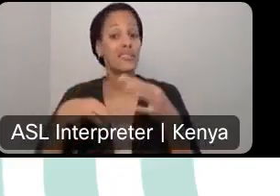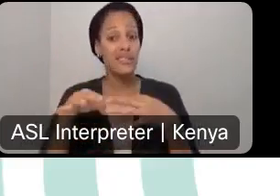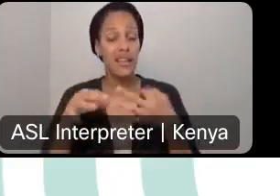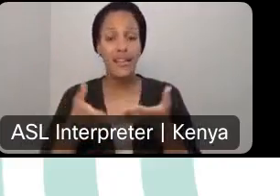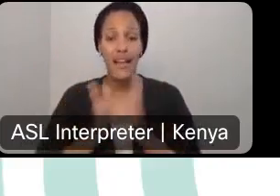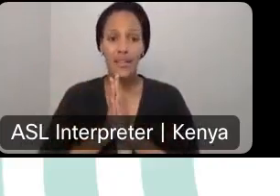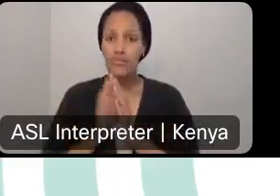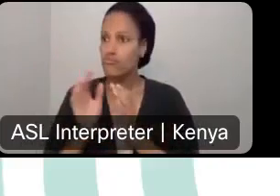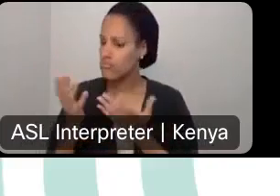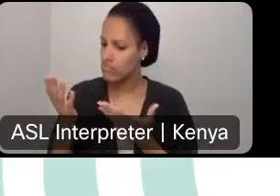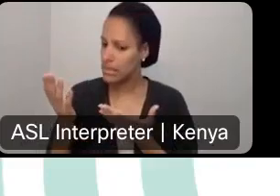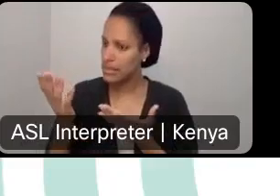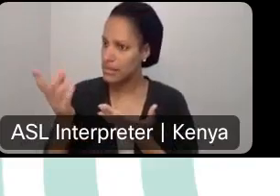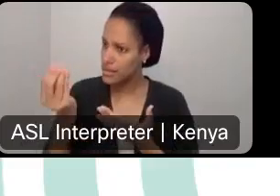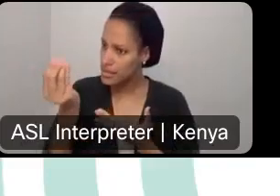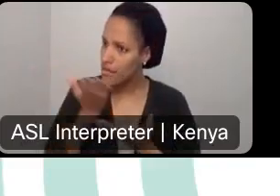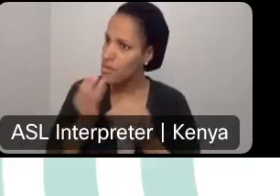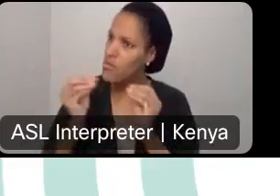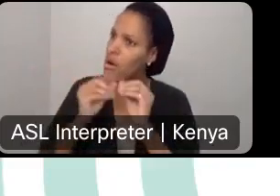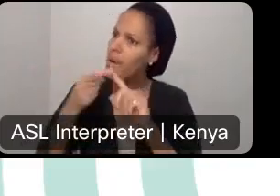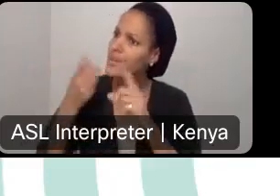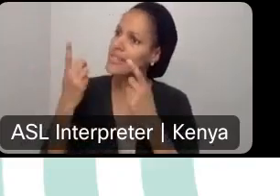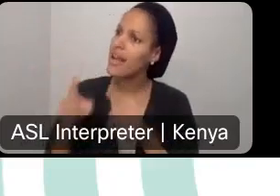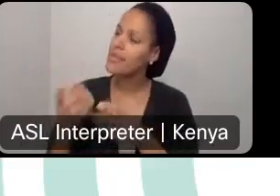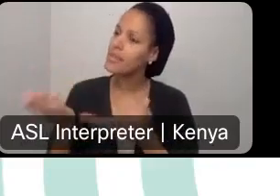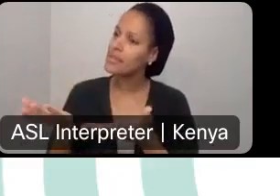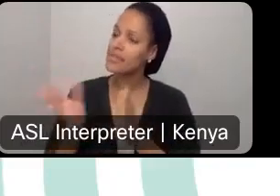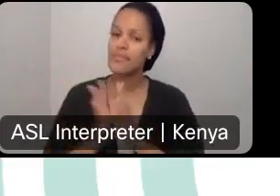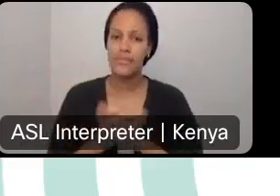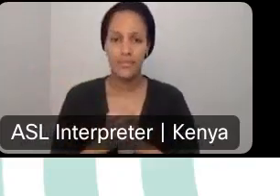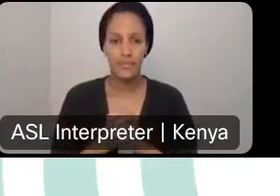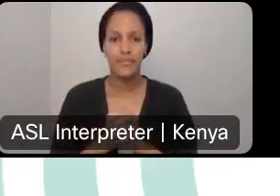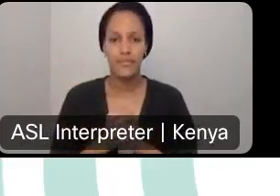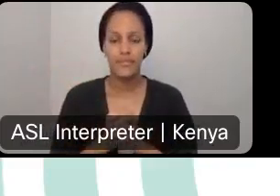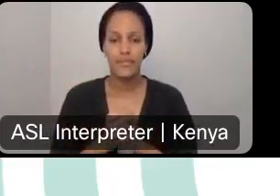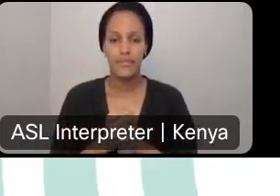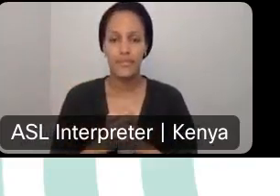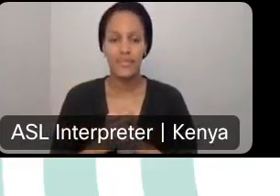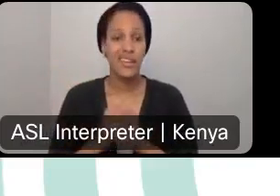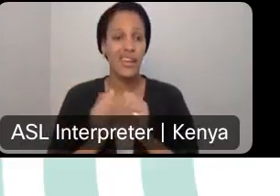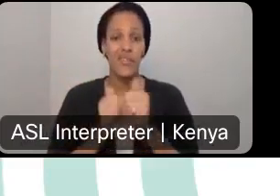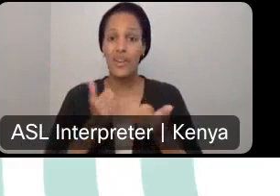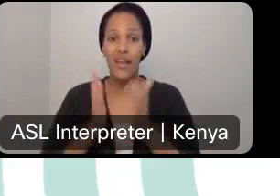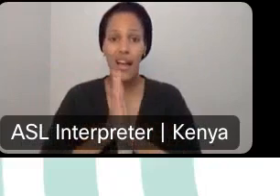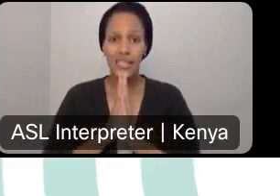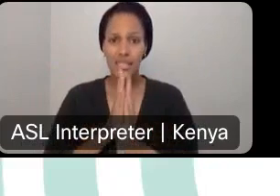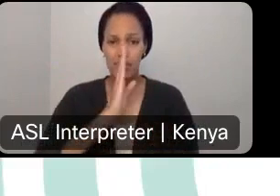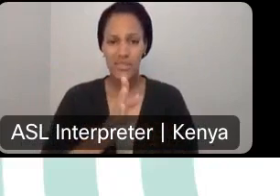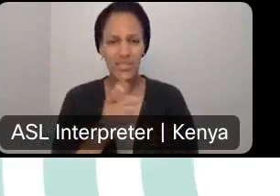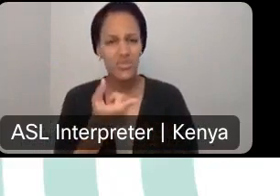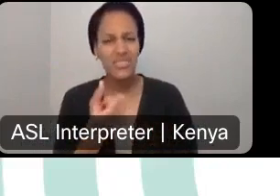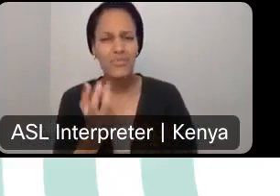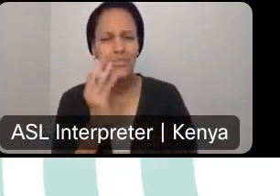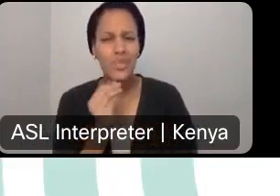to tell me more about what's happening? Avoid asking directly what they are experiencing or if they've taken